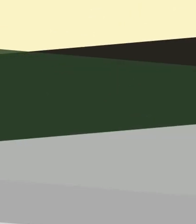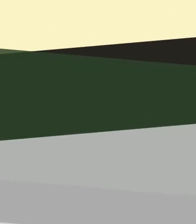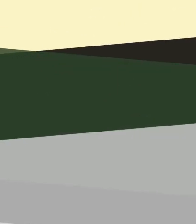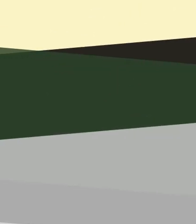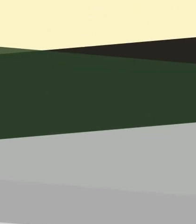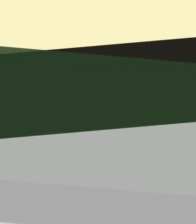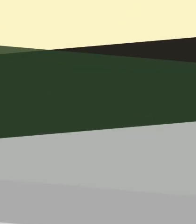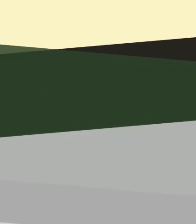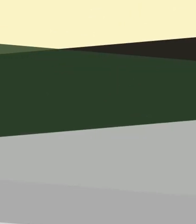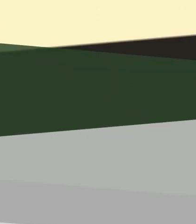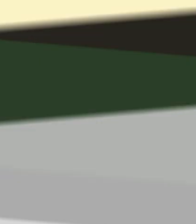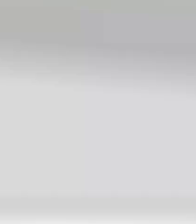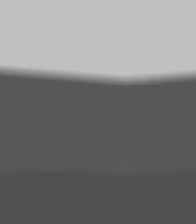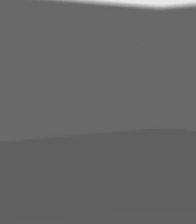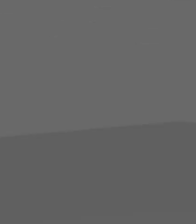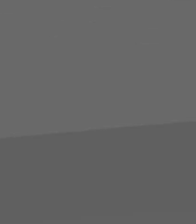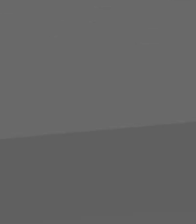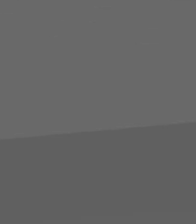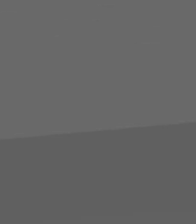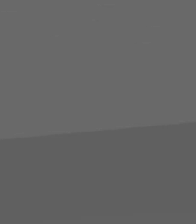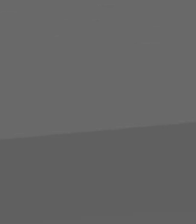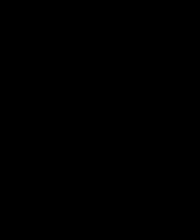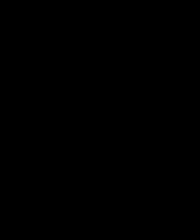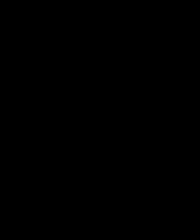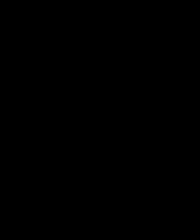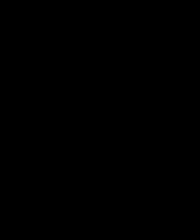life, your health, your insure.